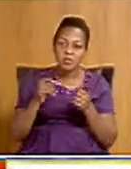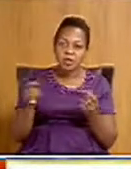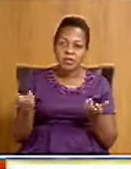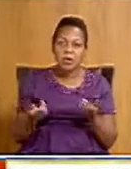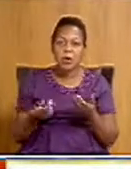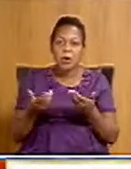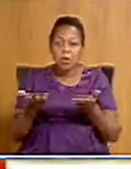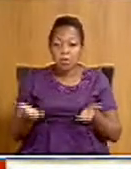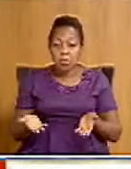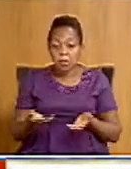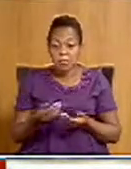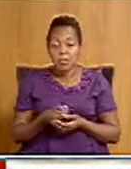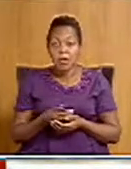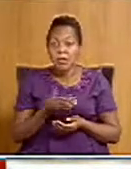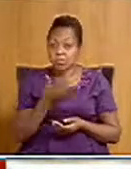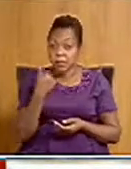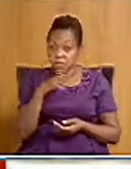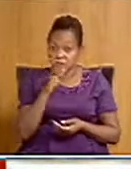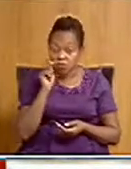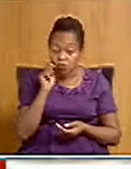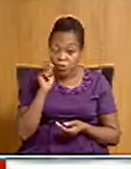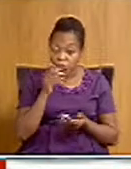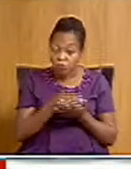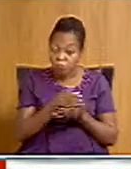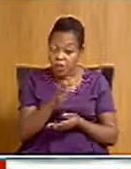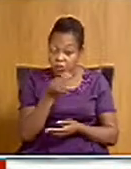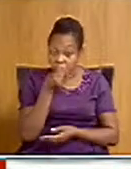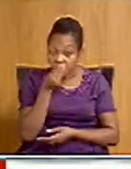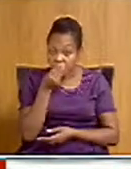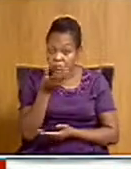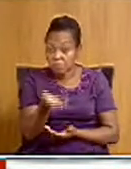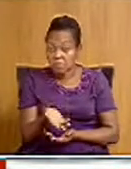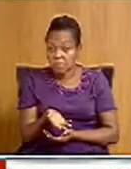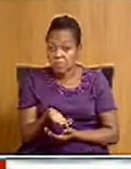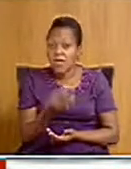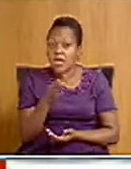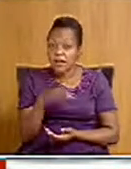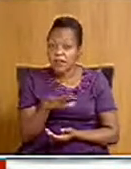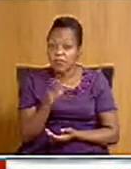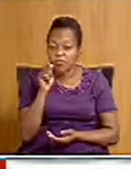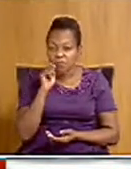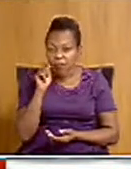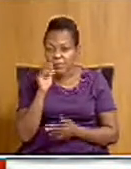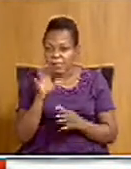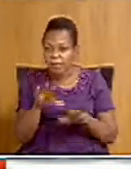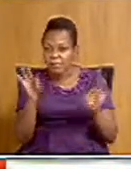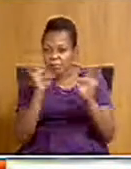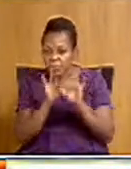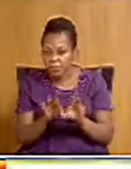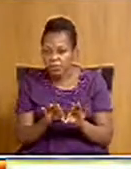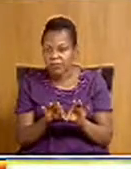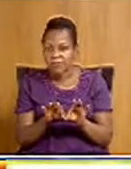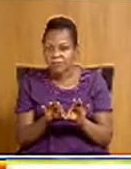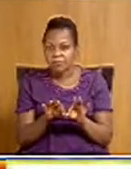Now, let them buy the sugar now. Let the tribes buy the sugar. If the tribes are important,